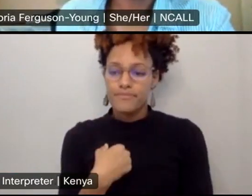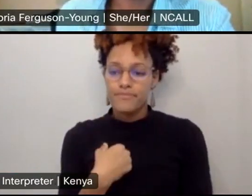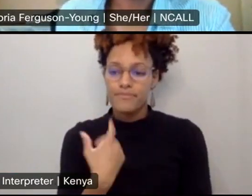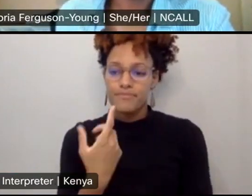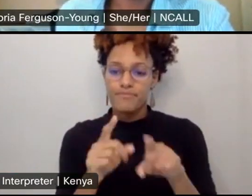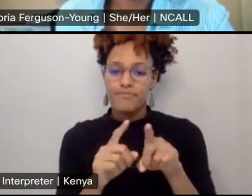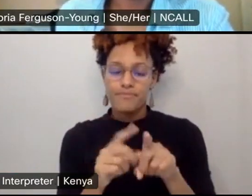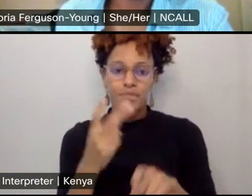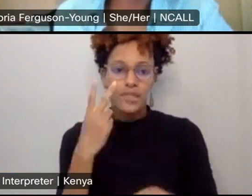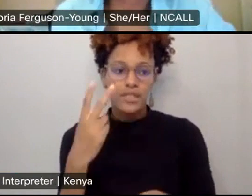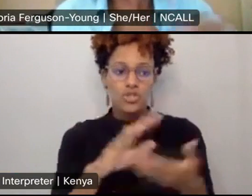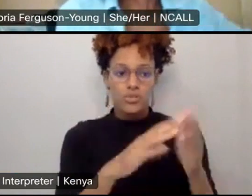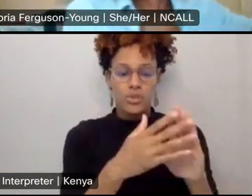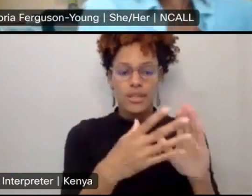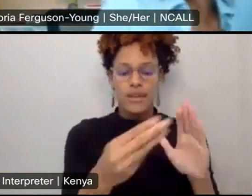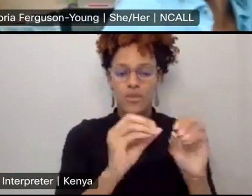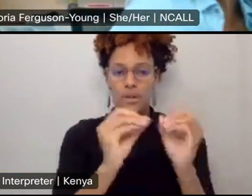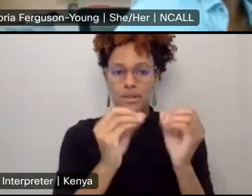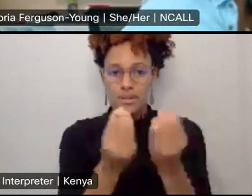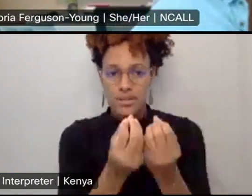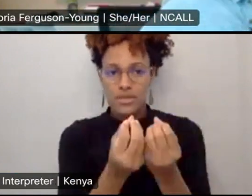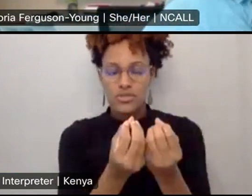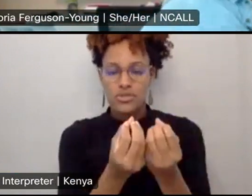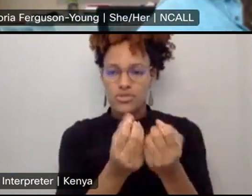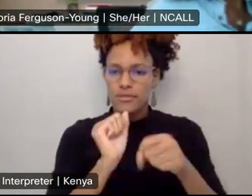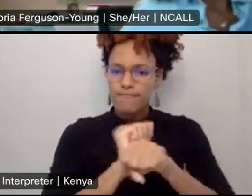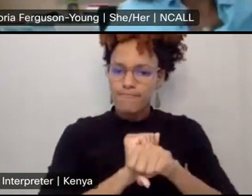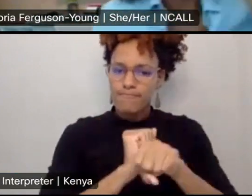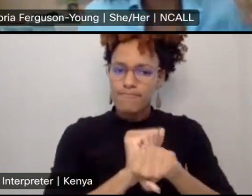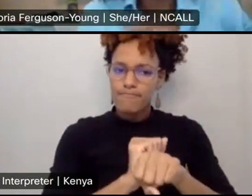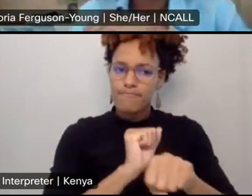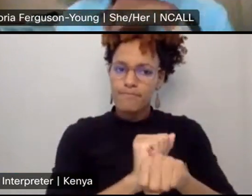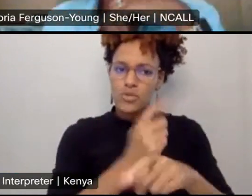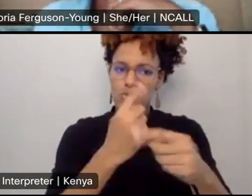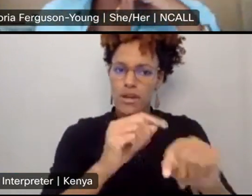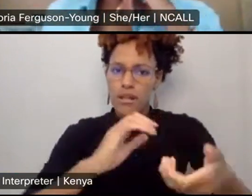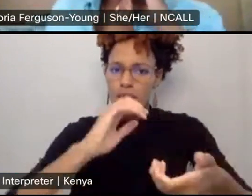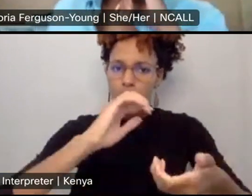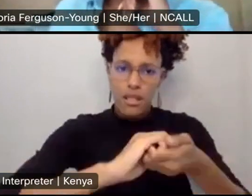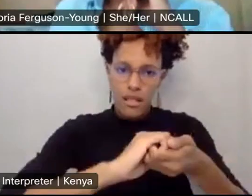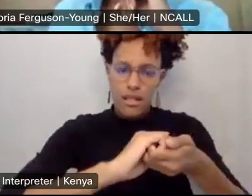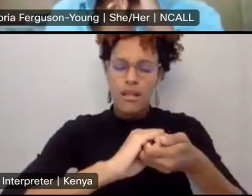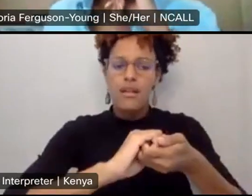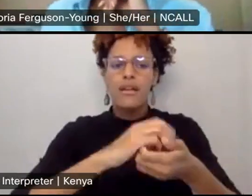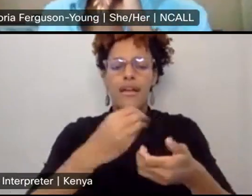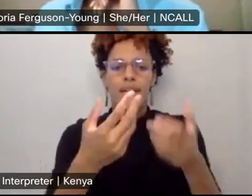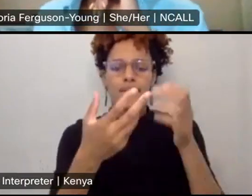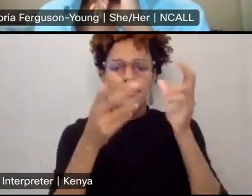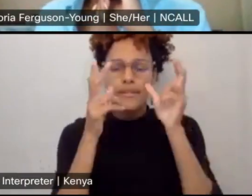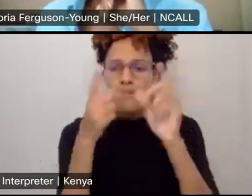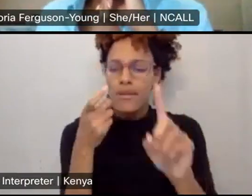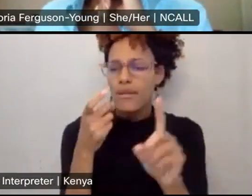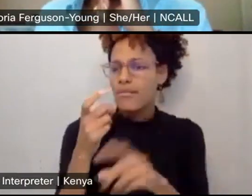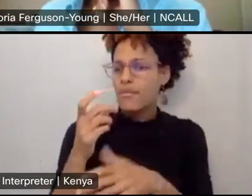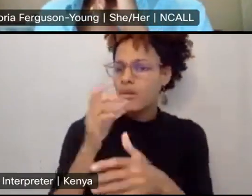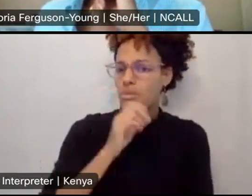communities and organizations really work to collaborate and hear from elders